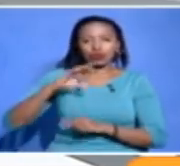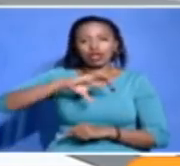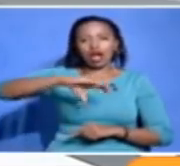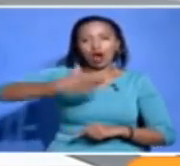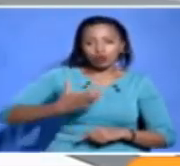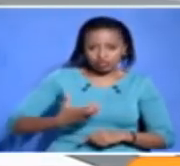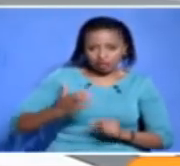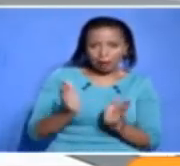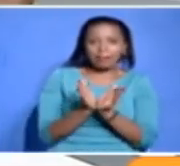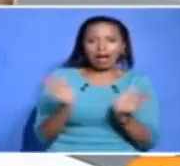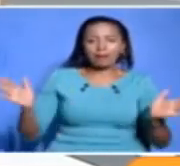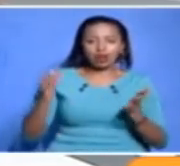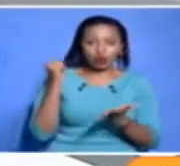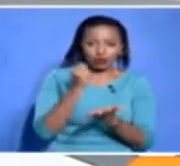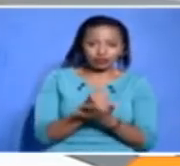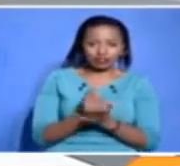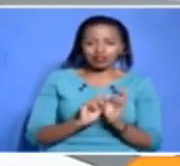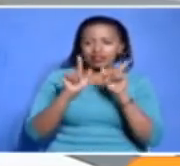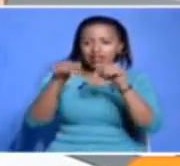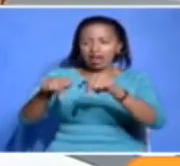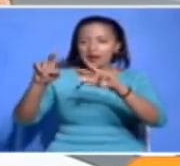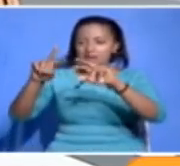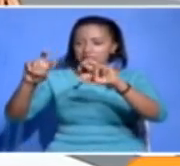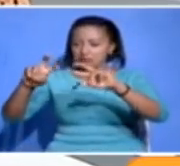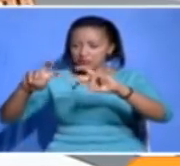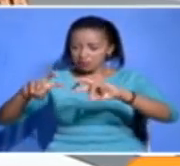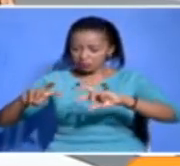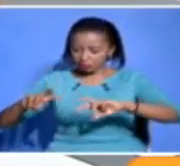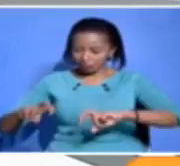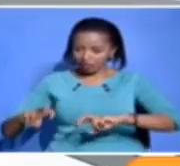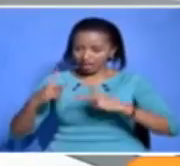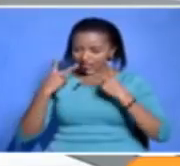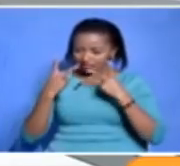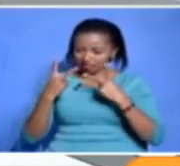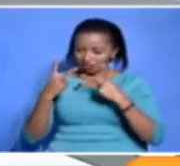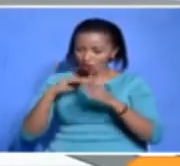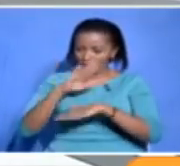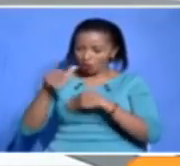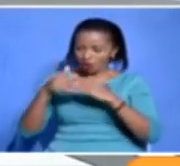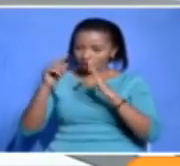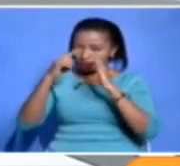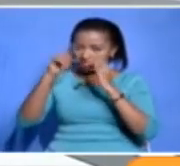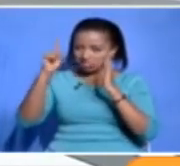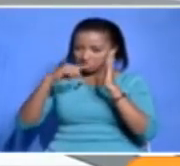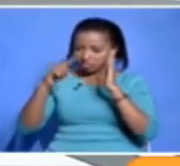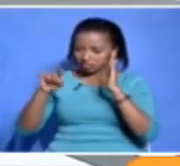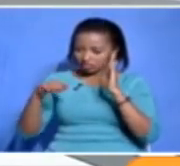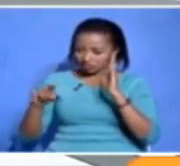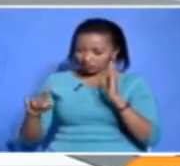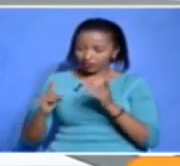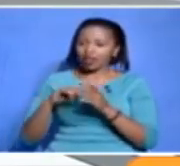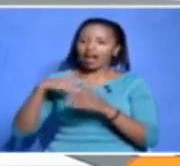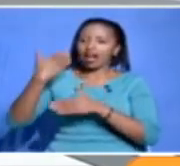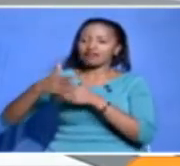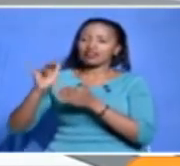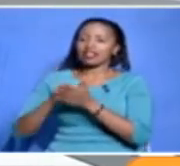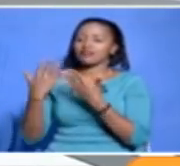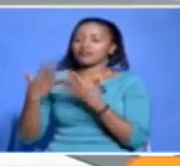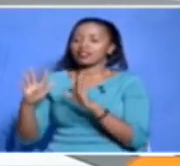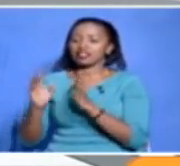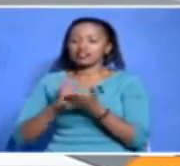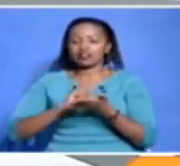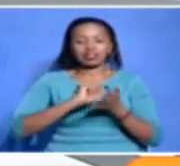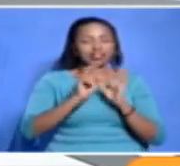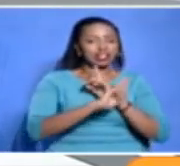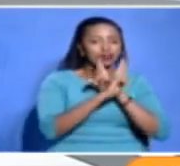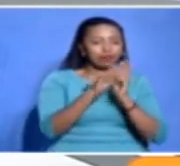they come and inspect the premises and make sure they have all of these things I have told you. And after that, they do a report, which they then send